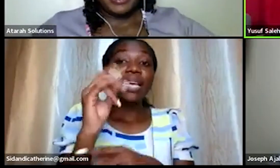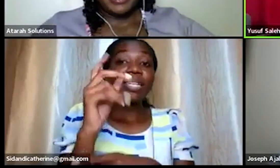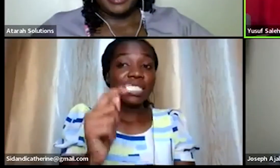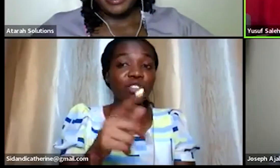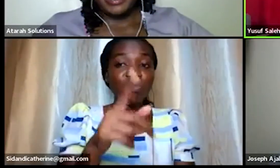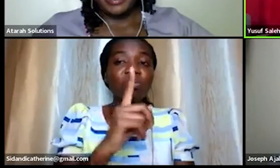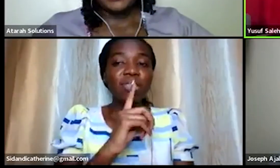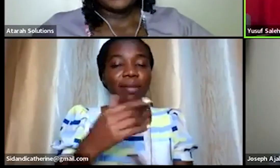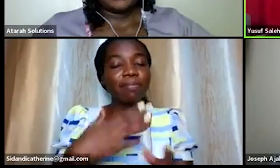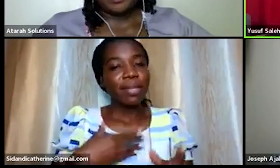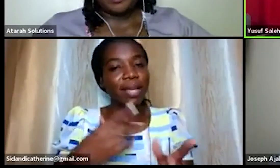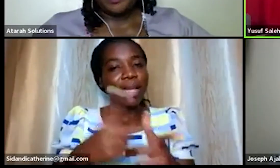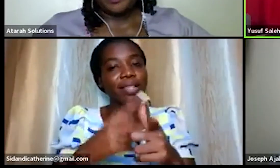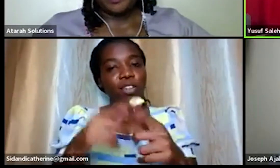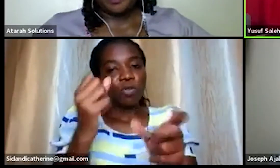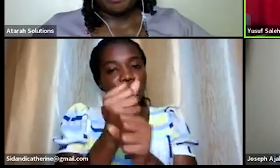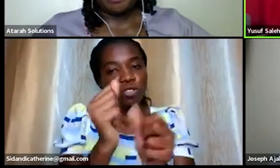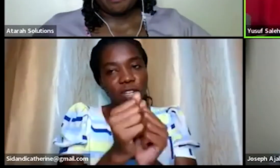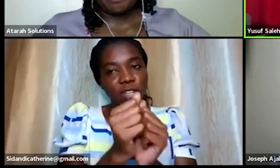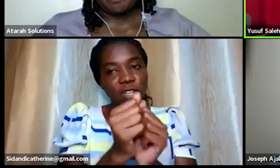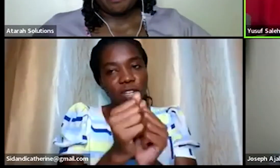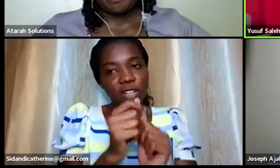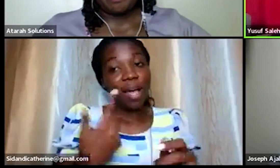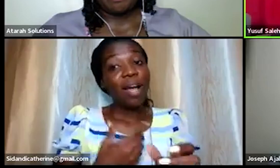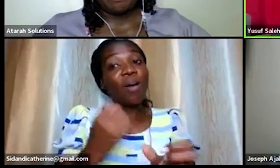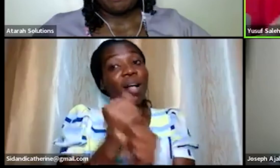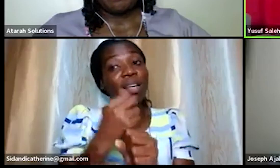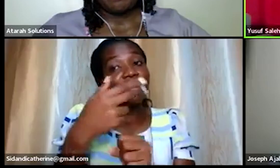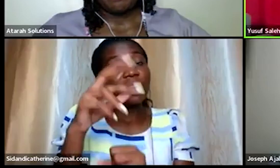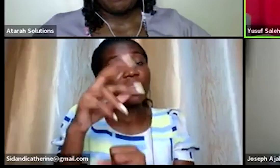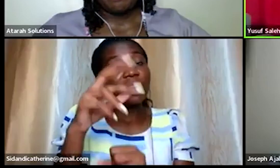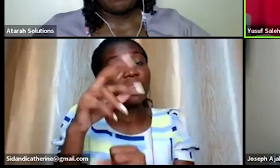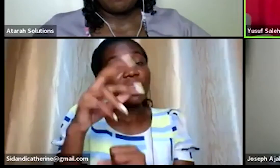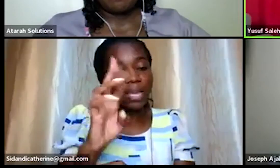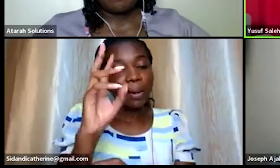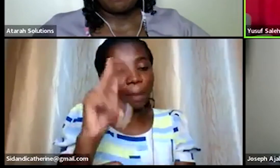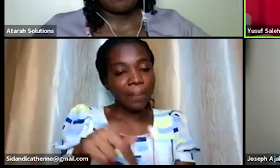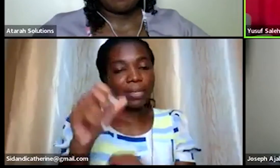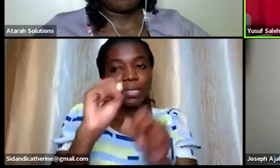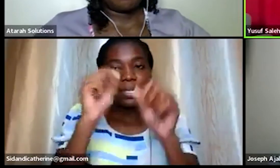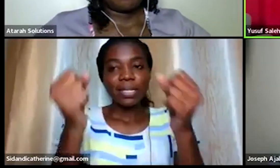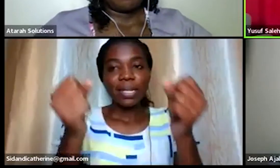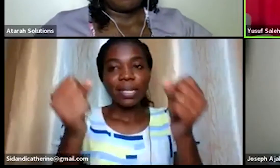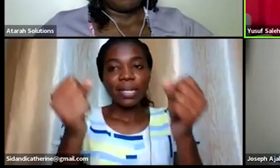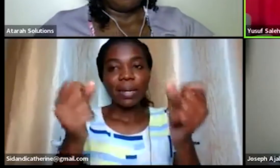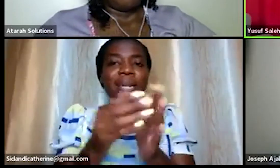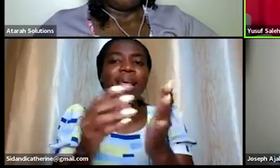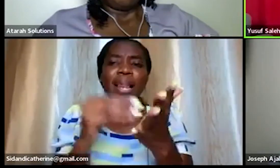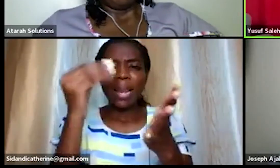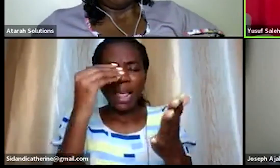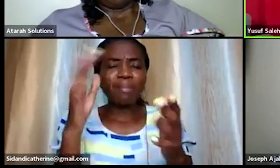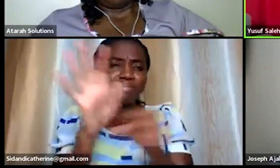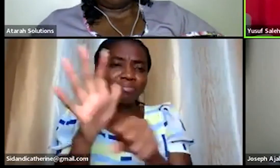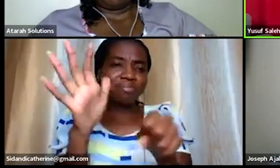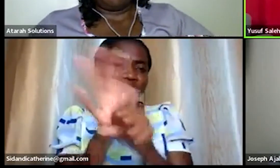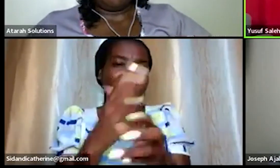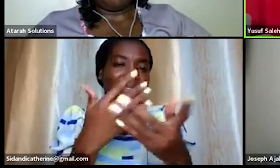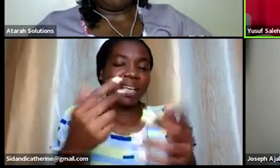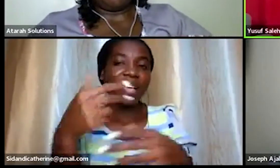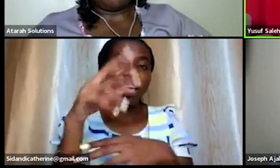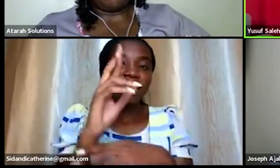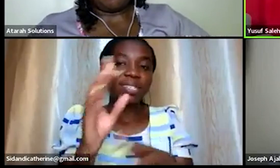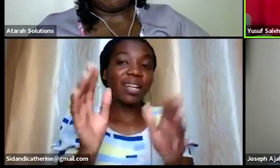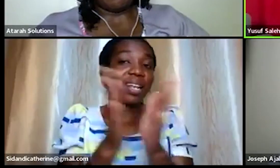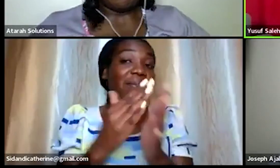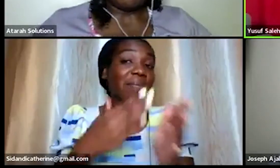and we can work with you. We've implemented the ERP system together with this guy, and he's learning a lot of HR, which for me, it's an encouragement.